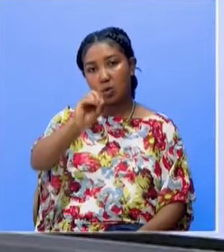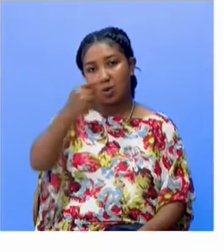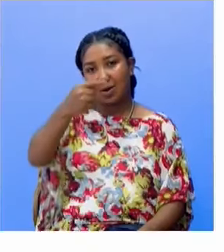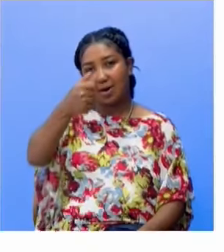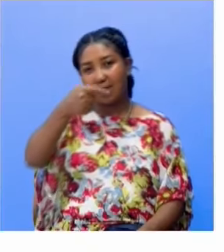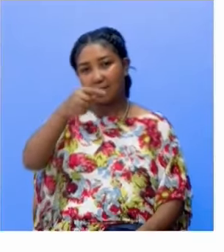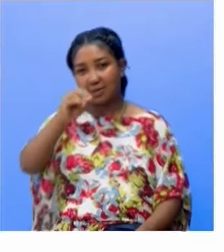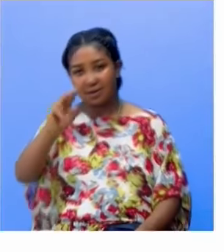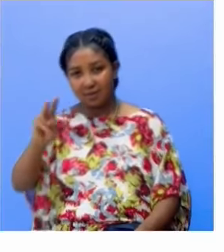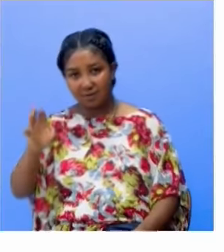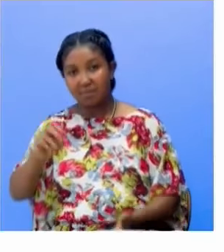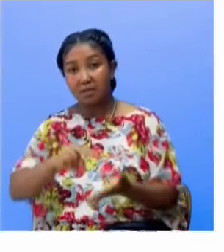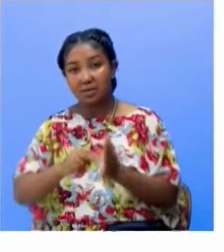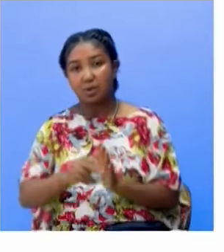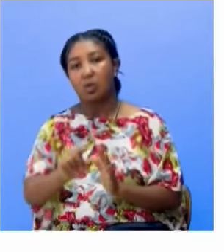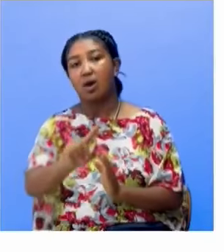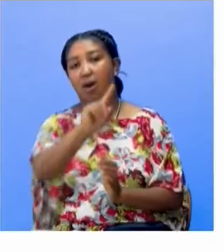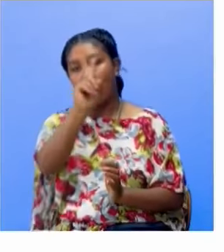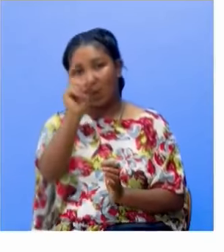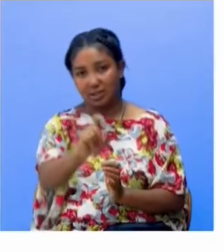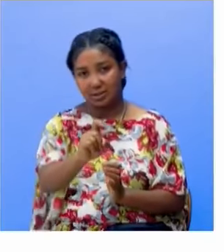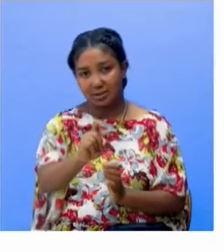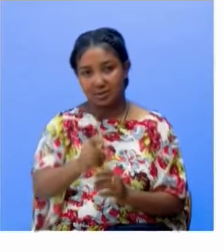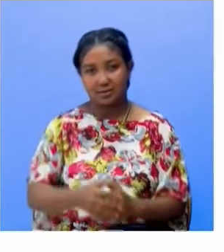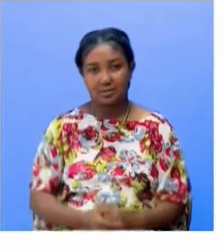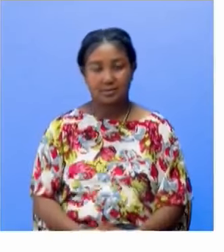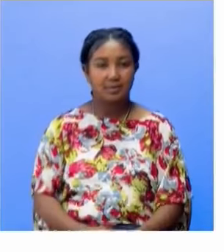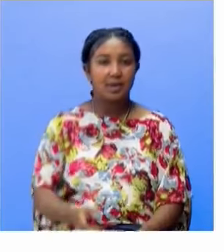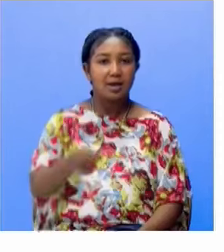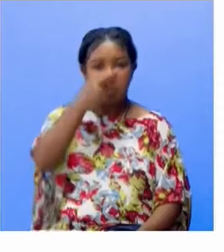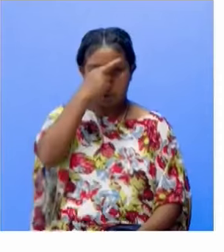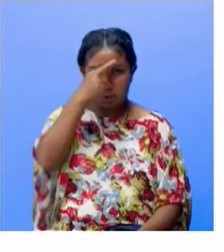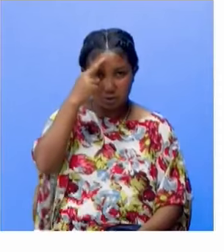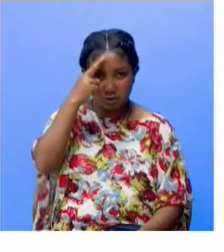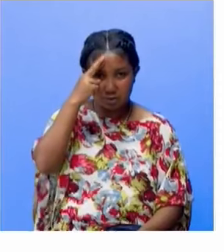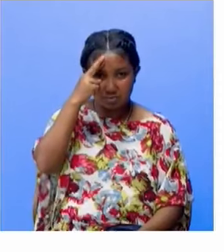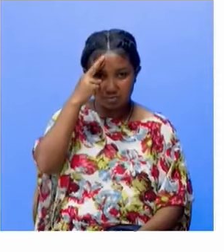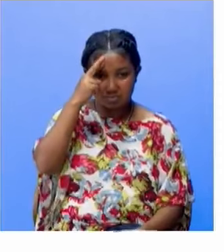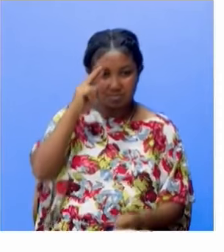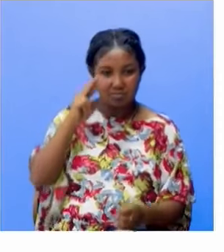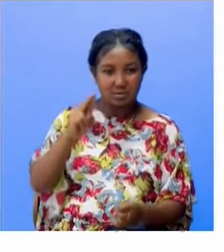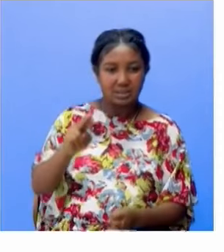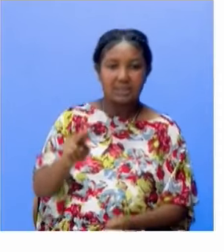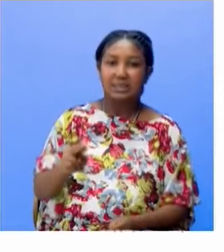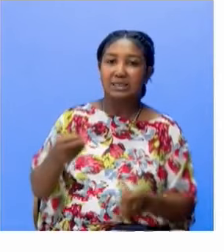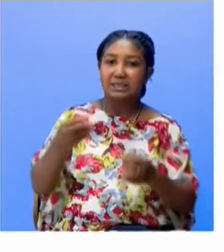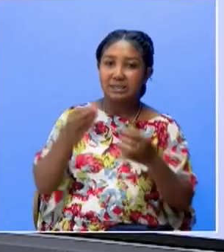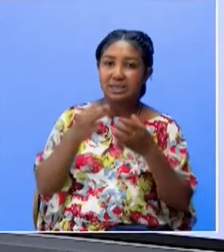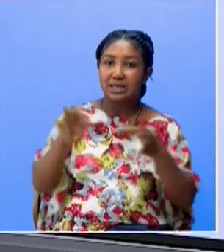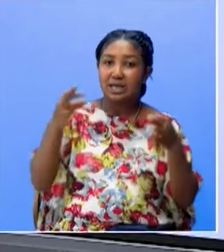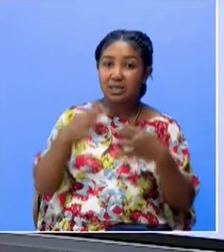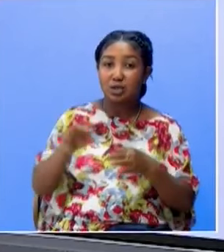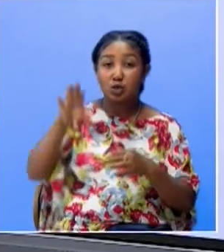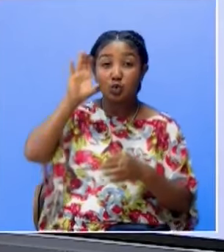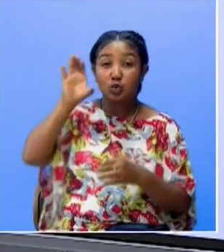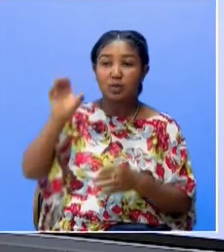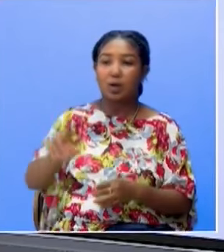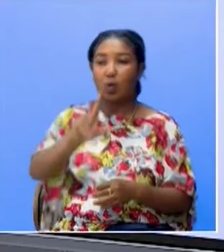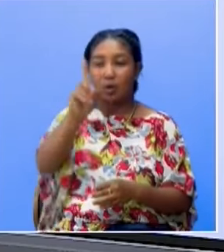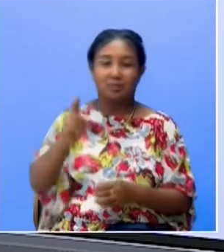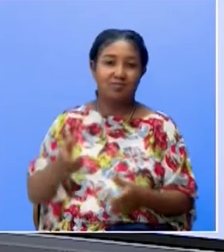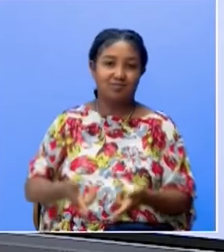means question, okay? Don't worry. Because at the end of this sentence, there should be question mark.